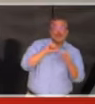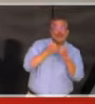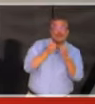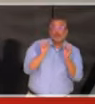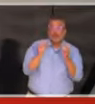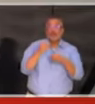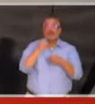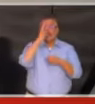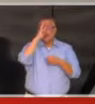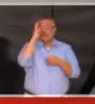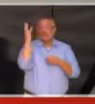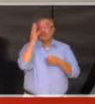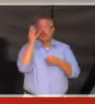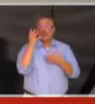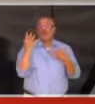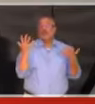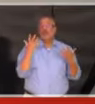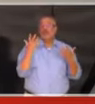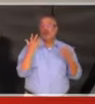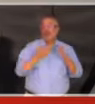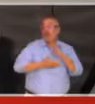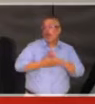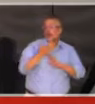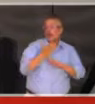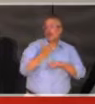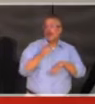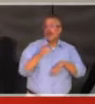and create and operate